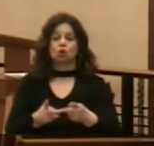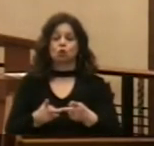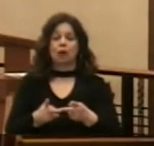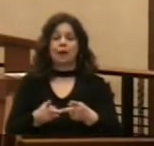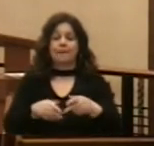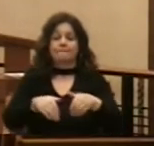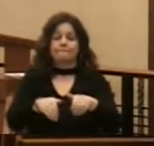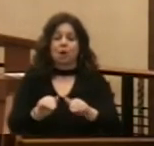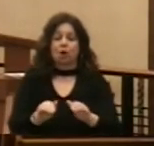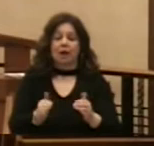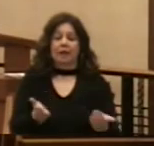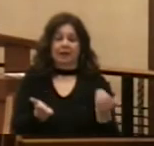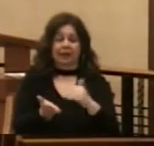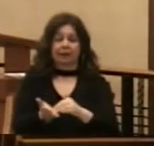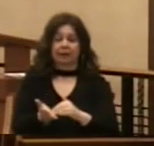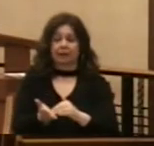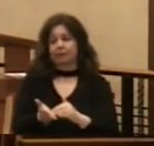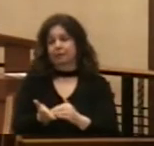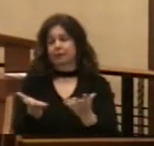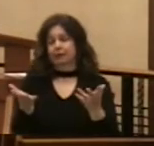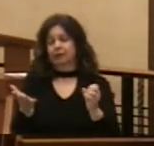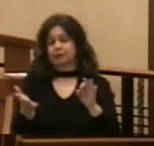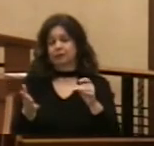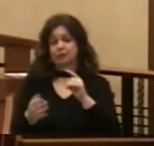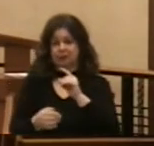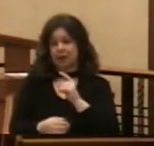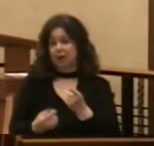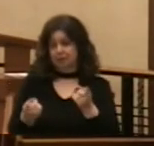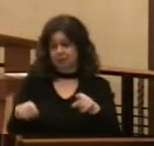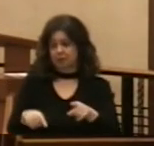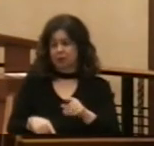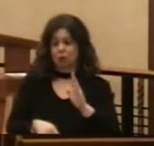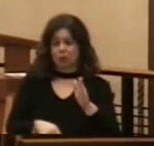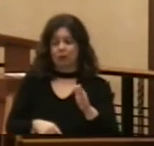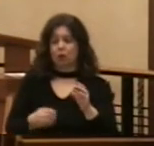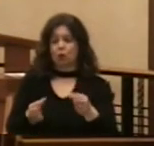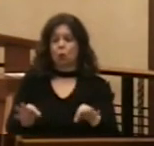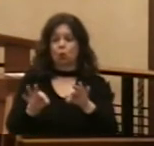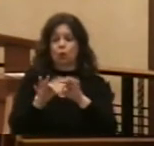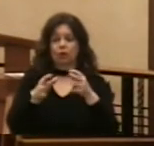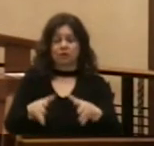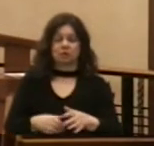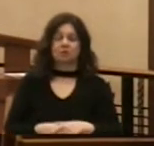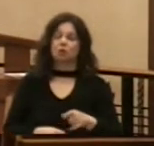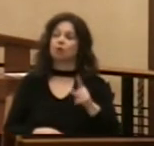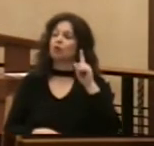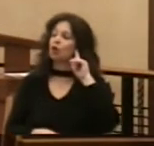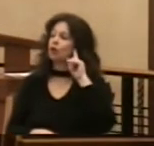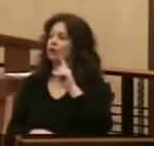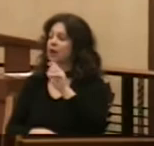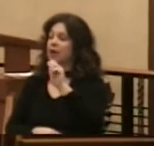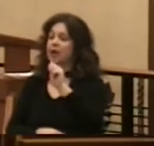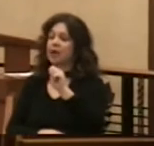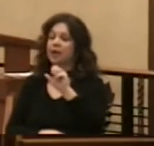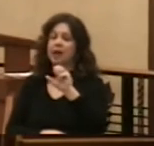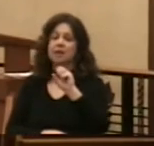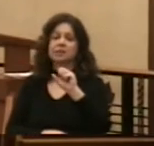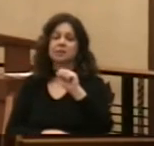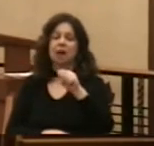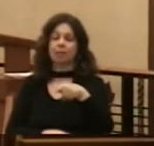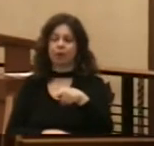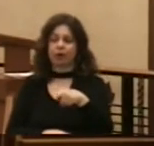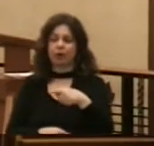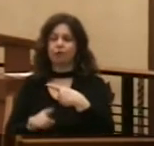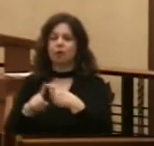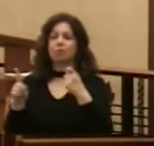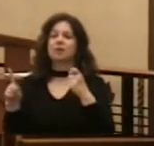just worthless. I'm sure you've heard of Aesop, of Aesop's fables. He tells